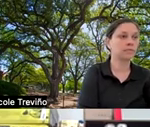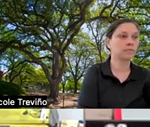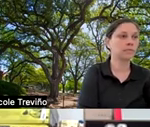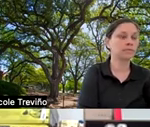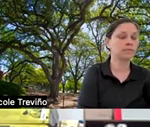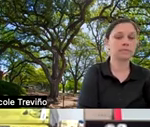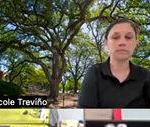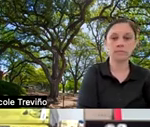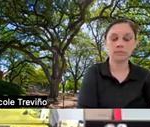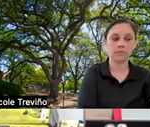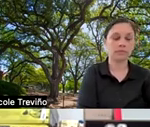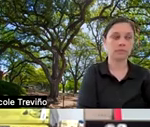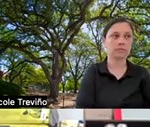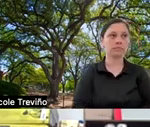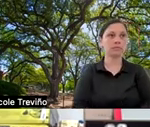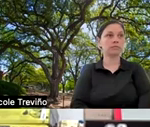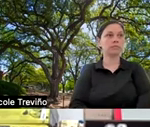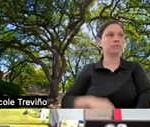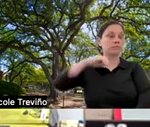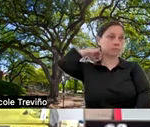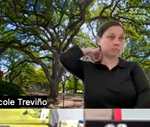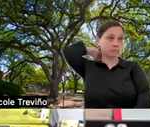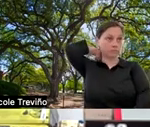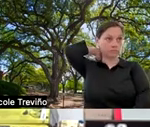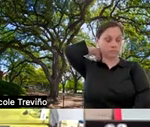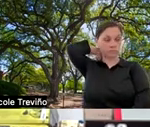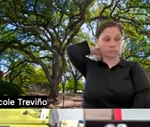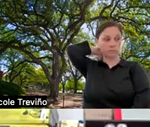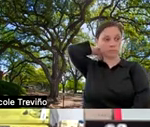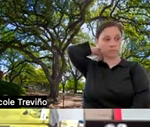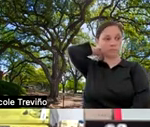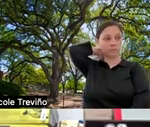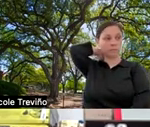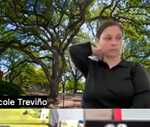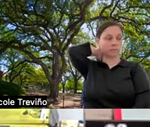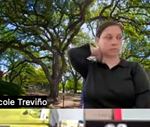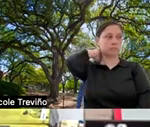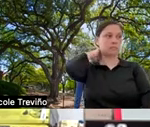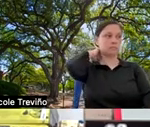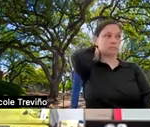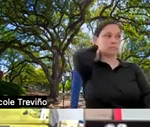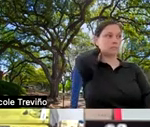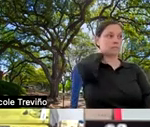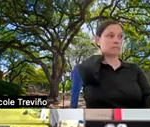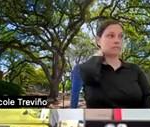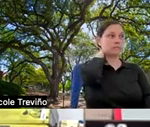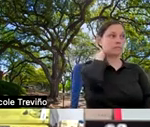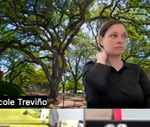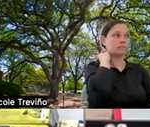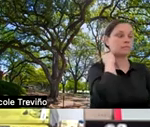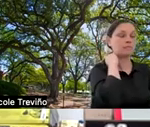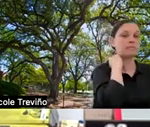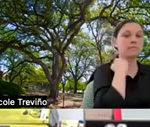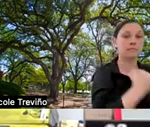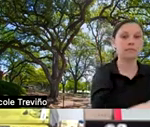our conversation seems to be very in line with the same type of strategies. So I just want to keep that in mind. We'll be bringing this